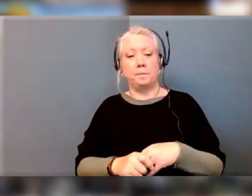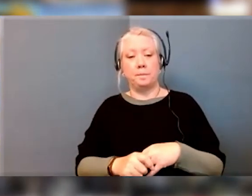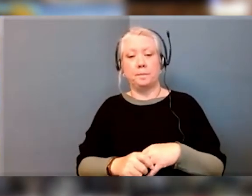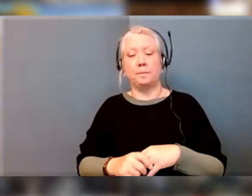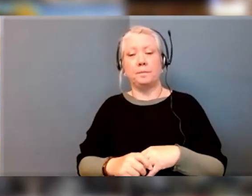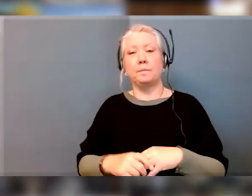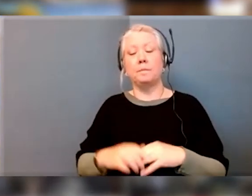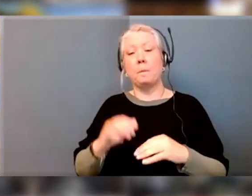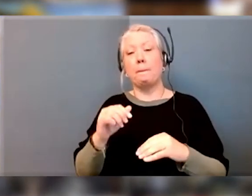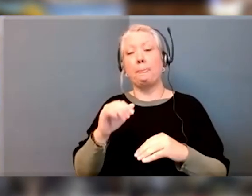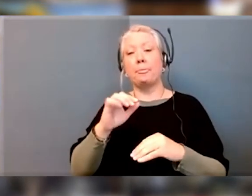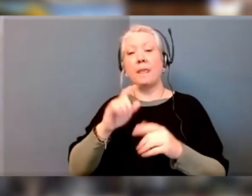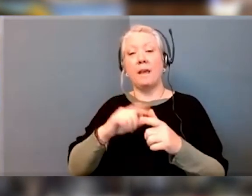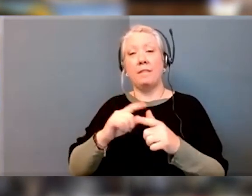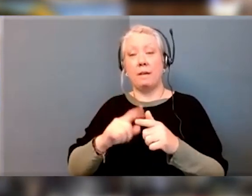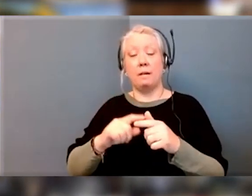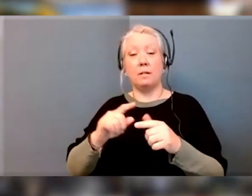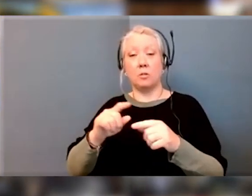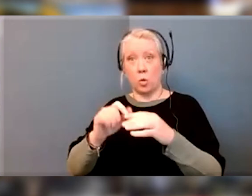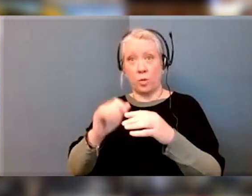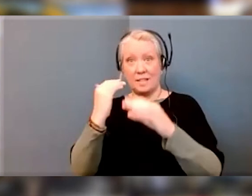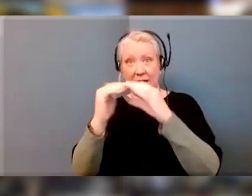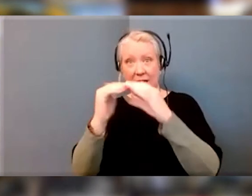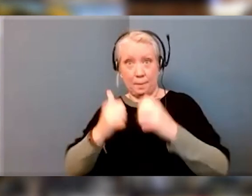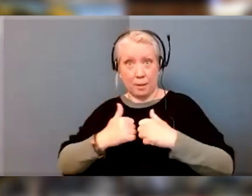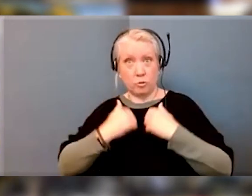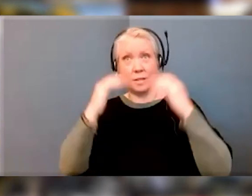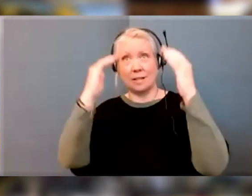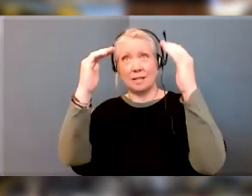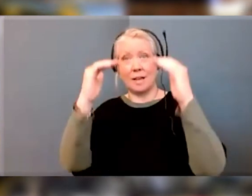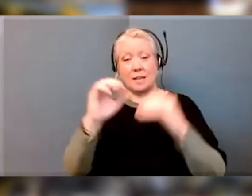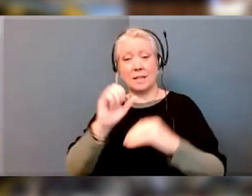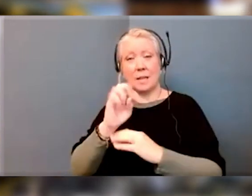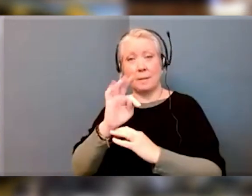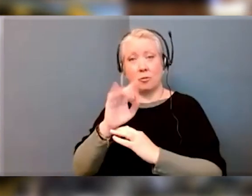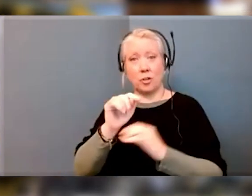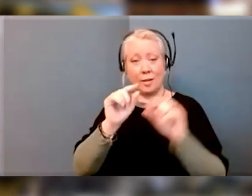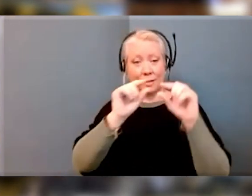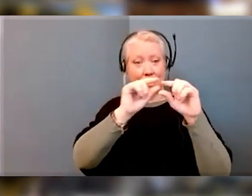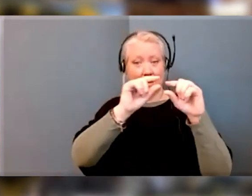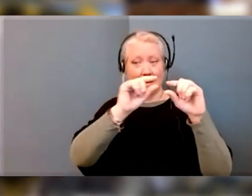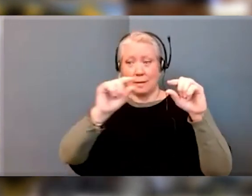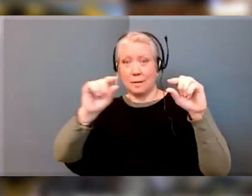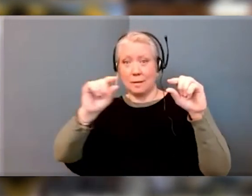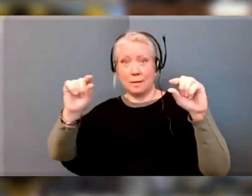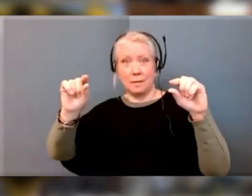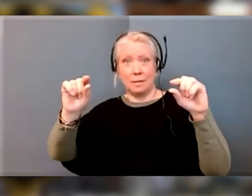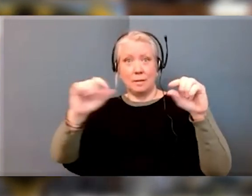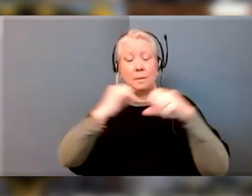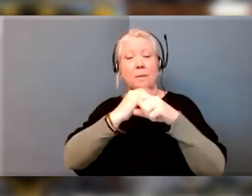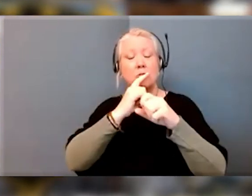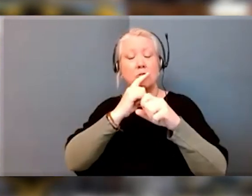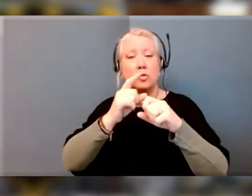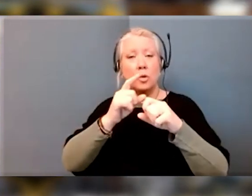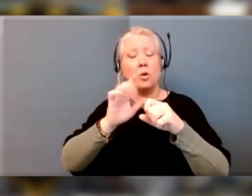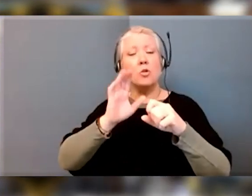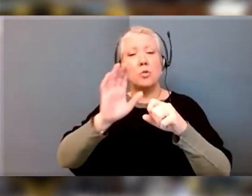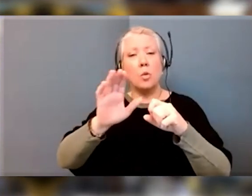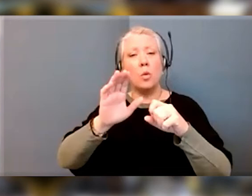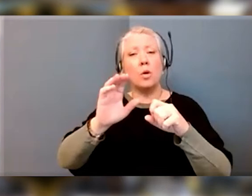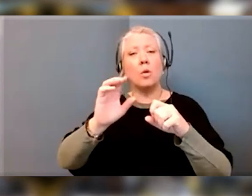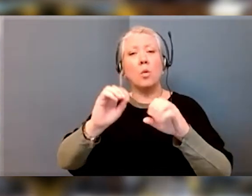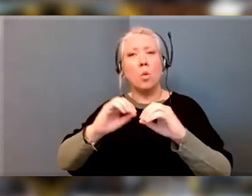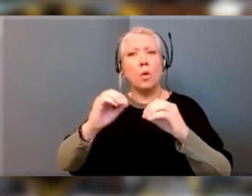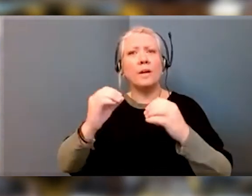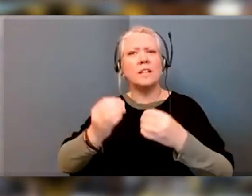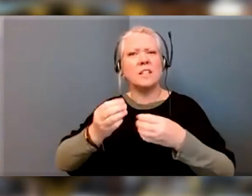subject line of the email, please make sure your organization's name is listed, as well as